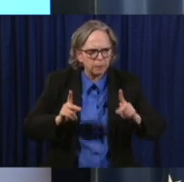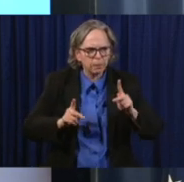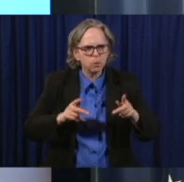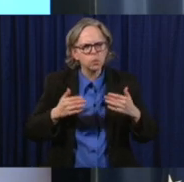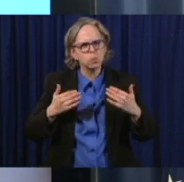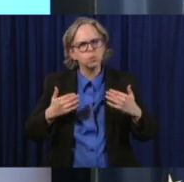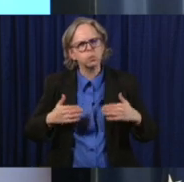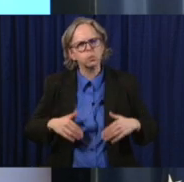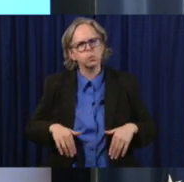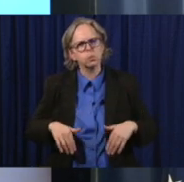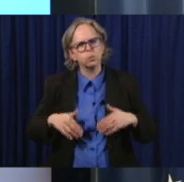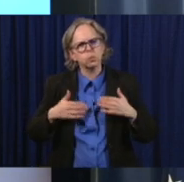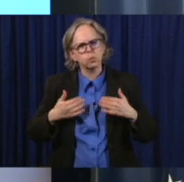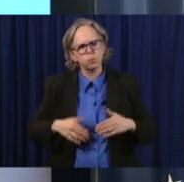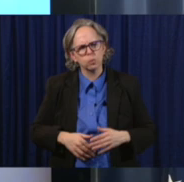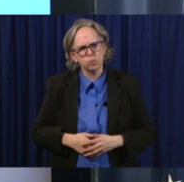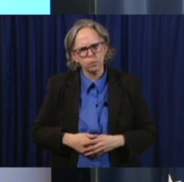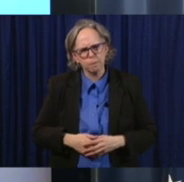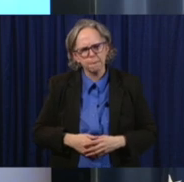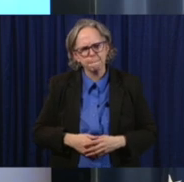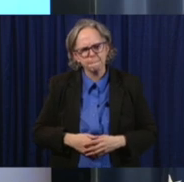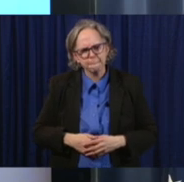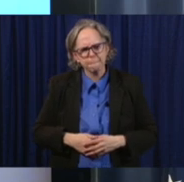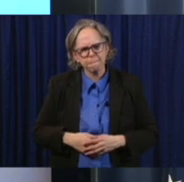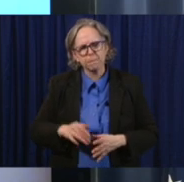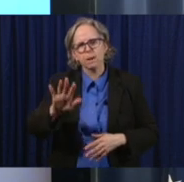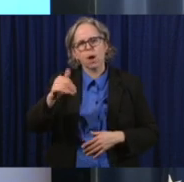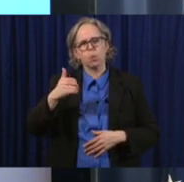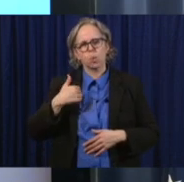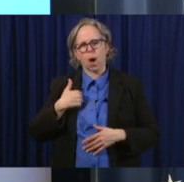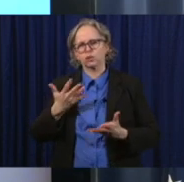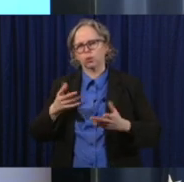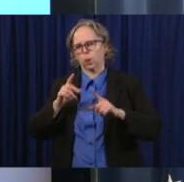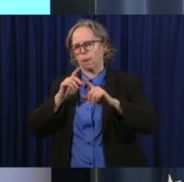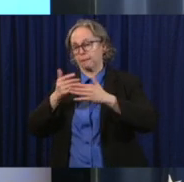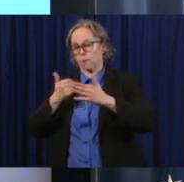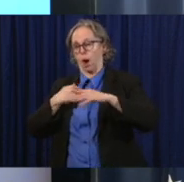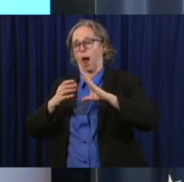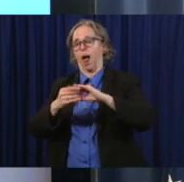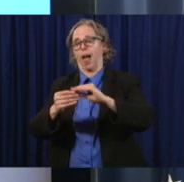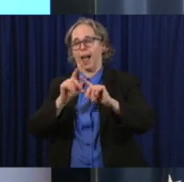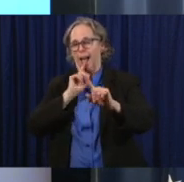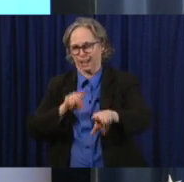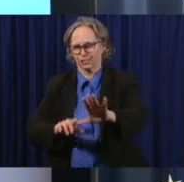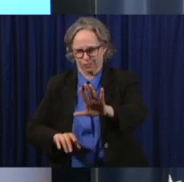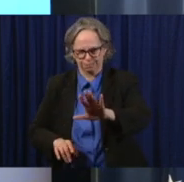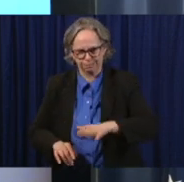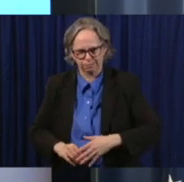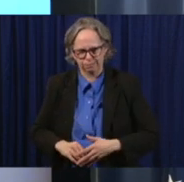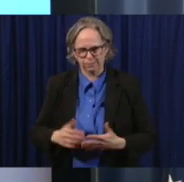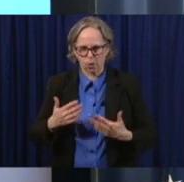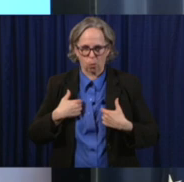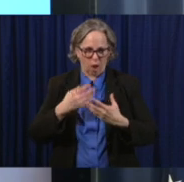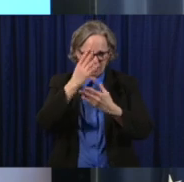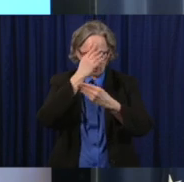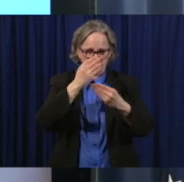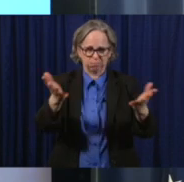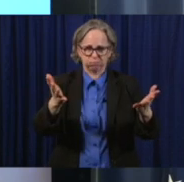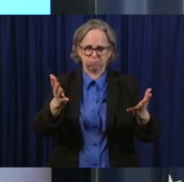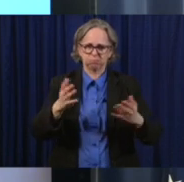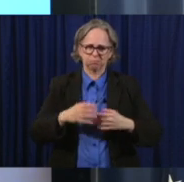I begin to answer the governor's question is that we knew from the very